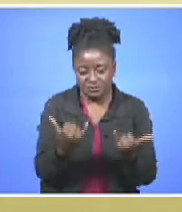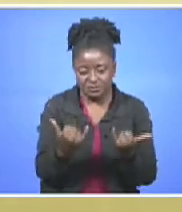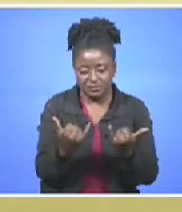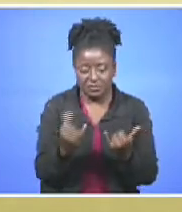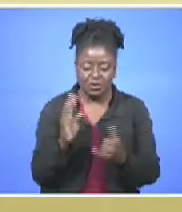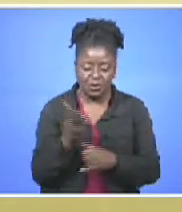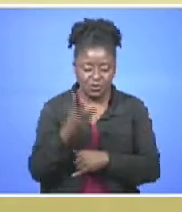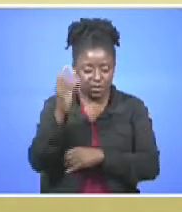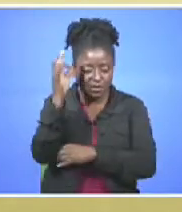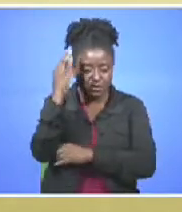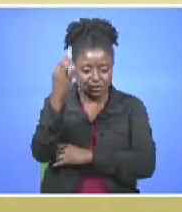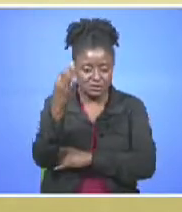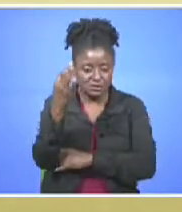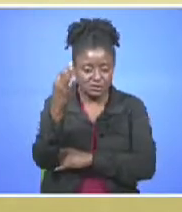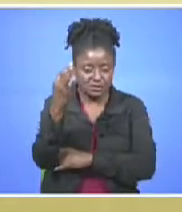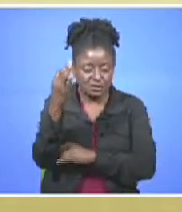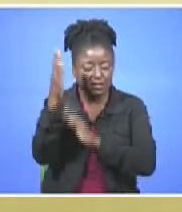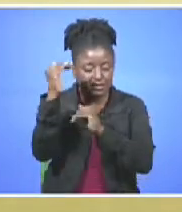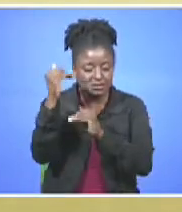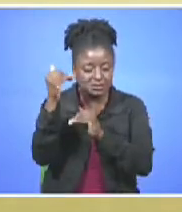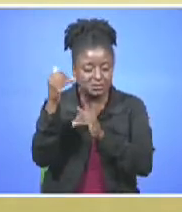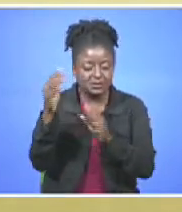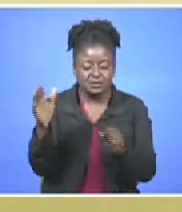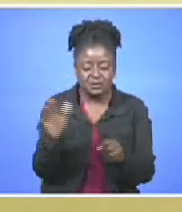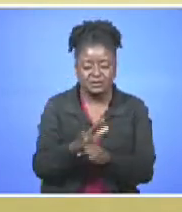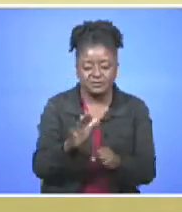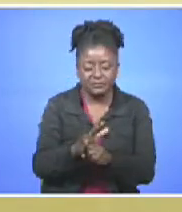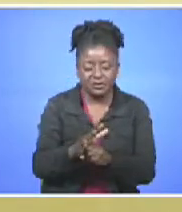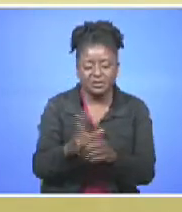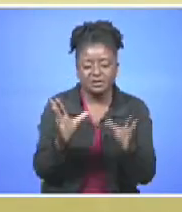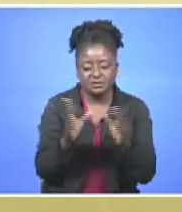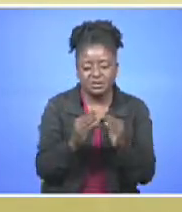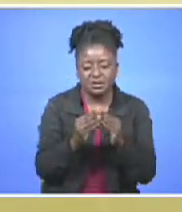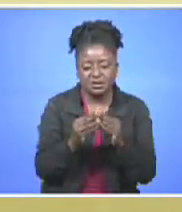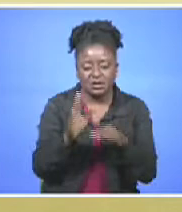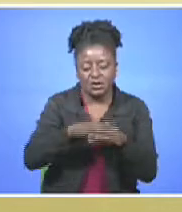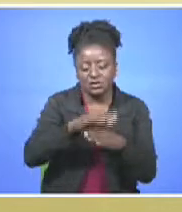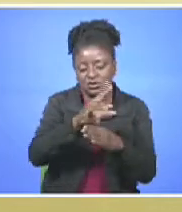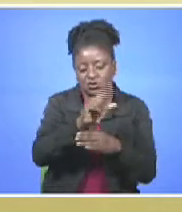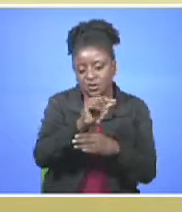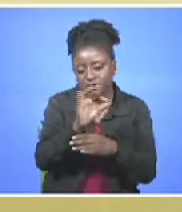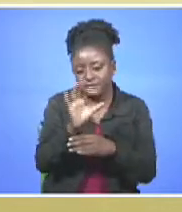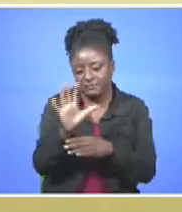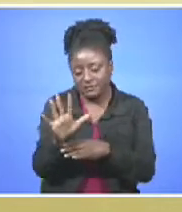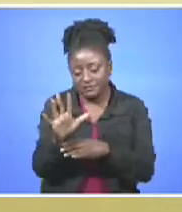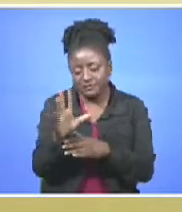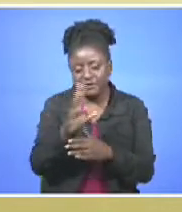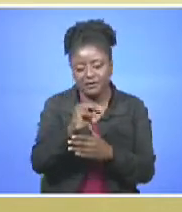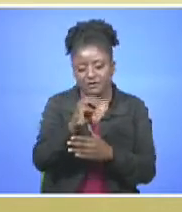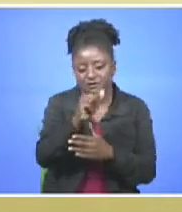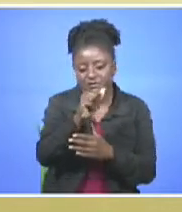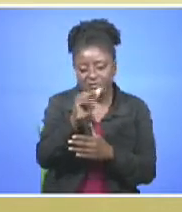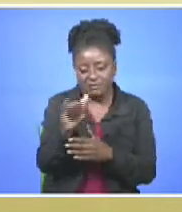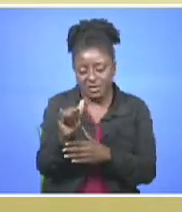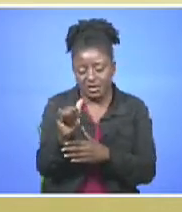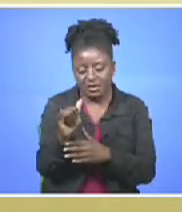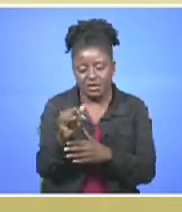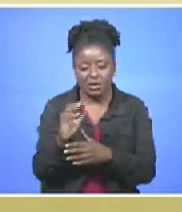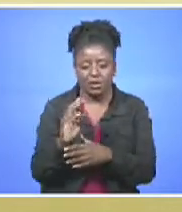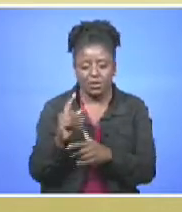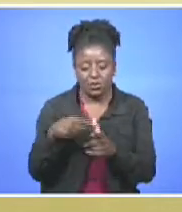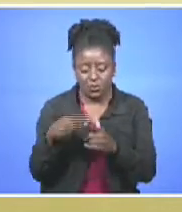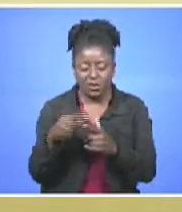to the full ECOFIN meeting on the 25th of May, when we expect the